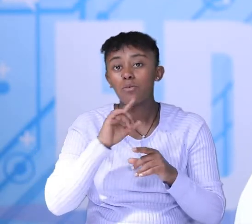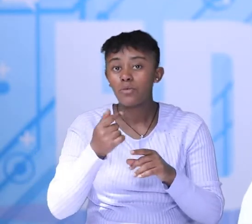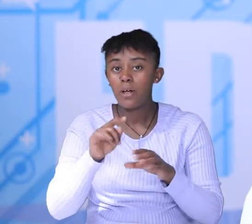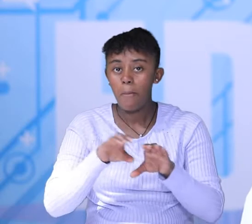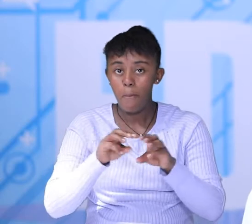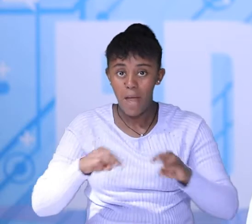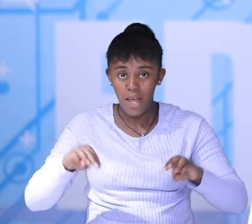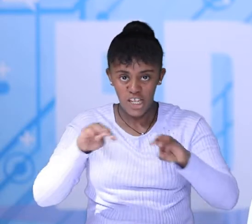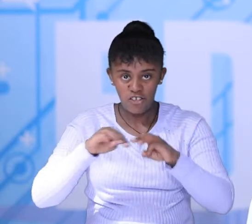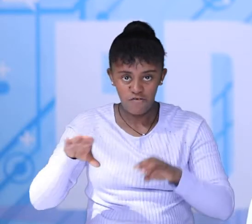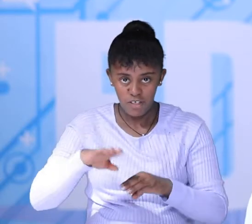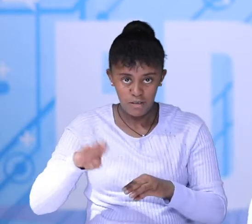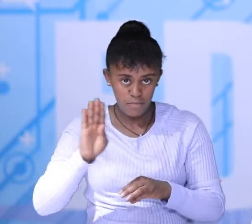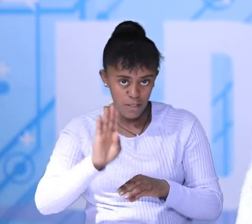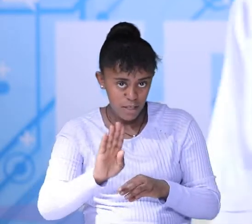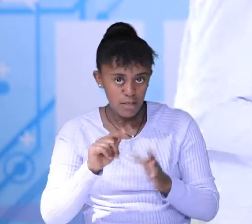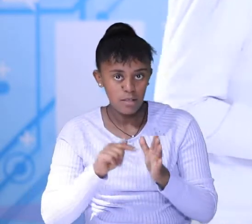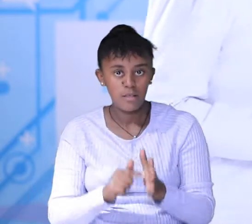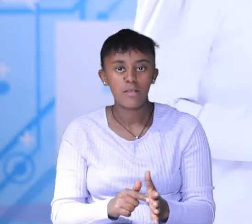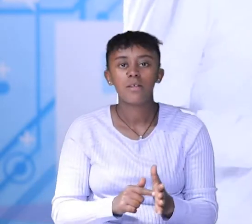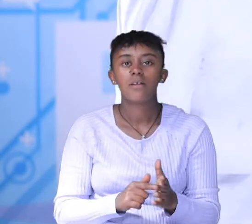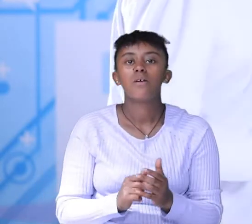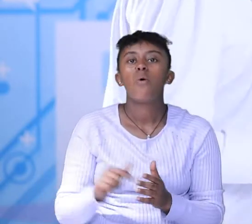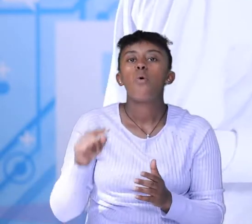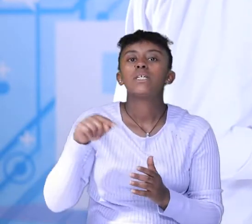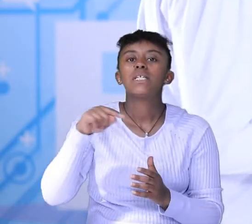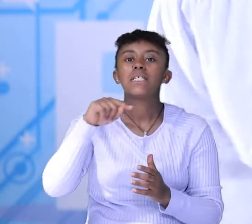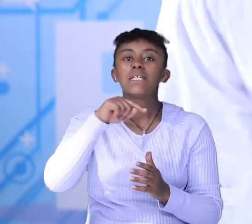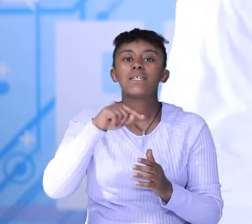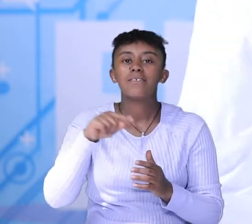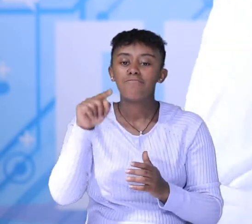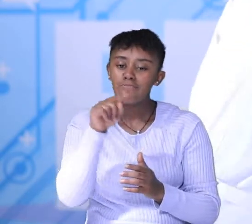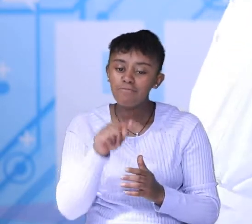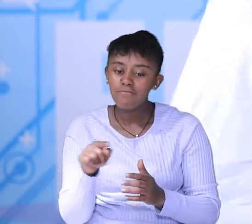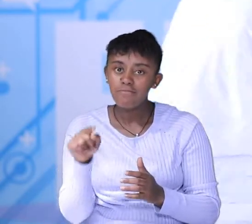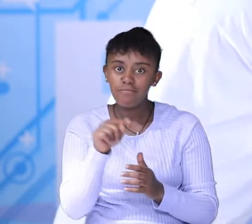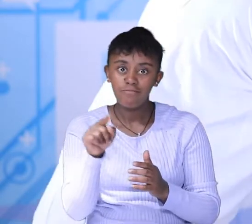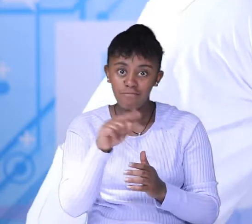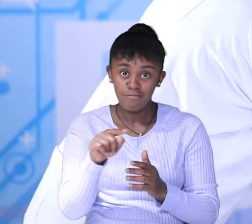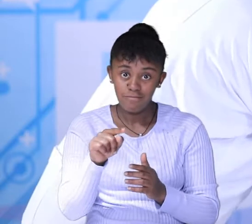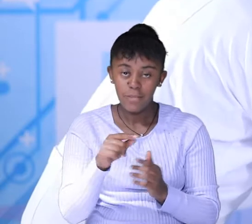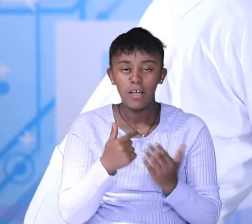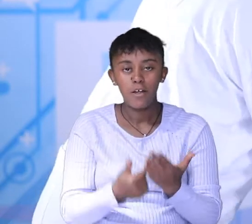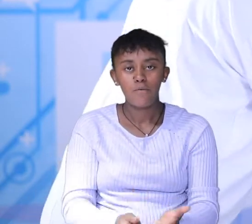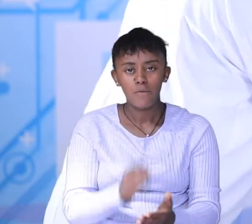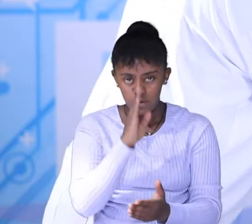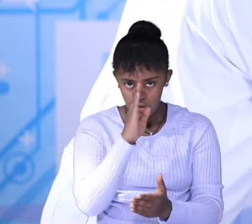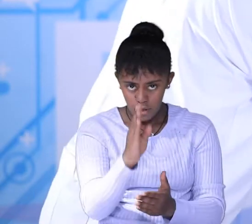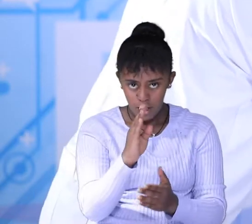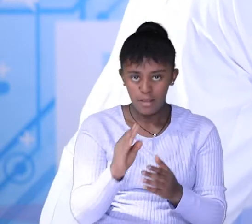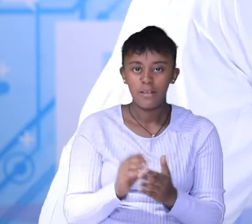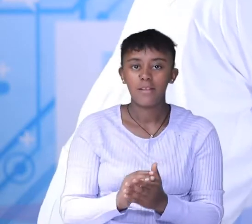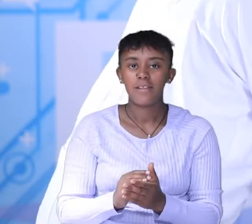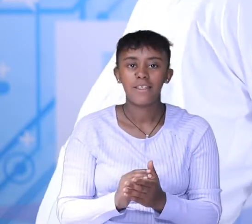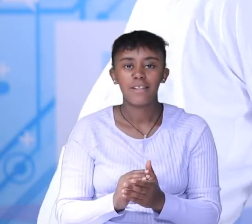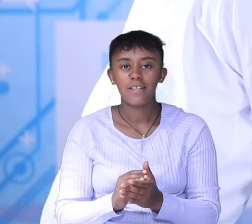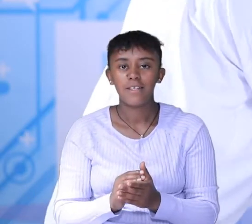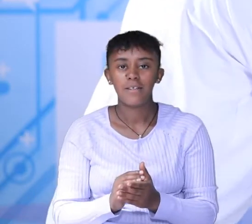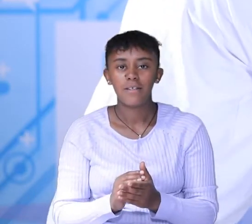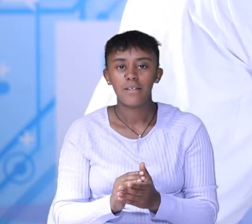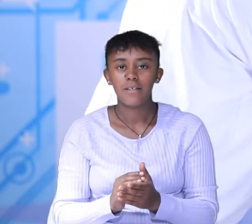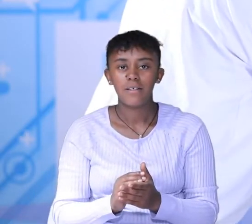force exerted on each segment is B-I-L. It's possible to say L, okay?